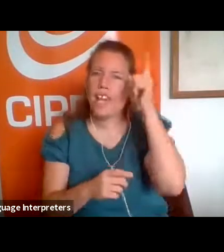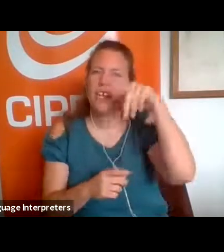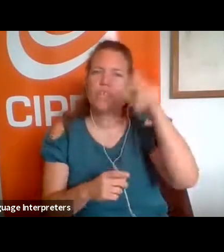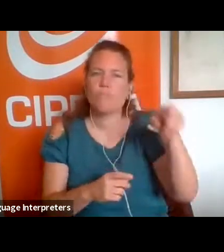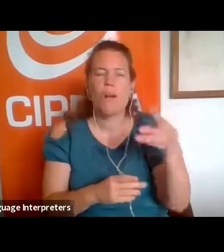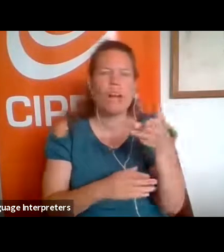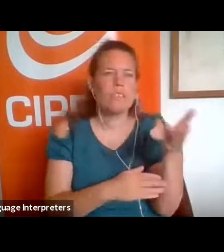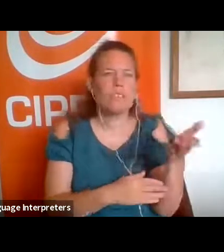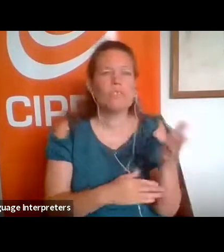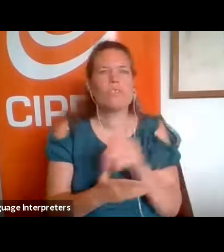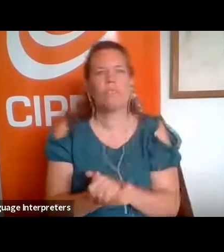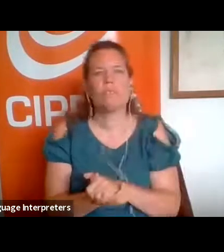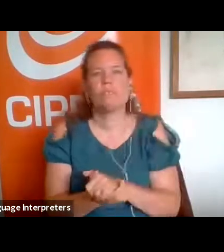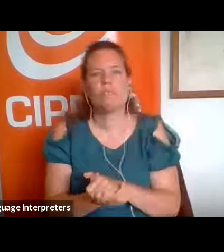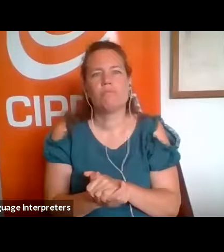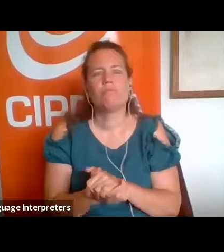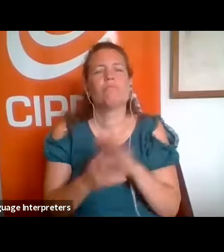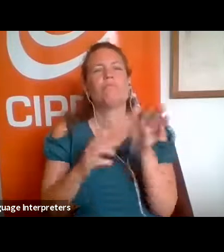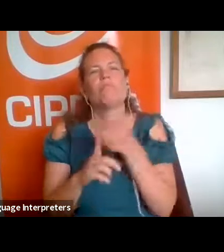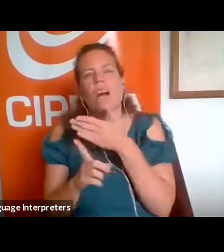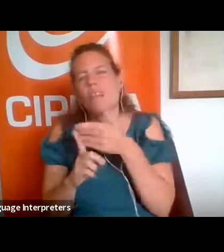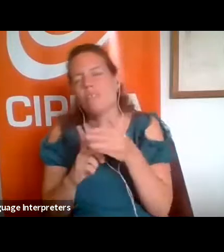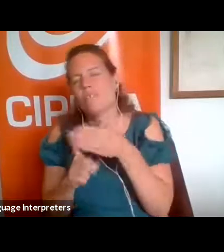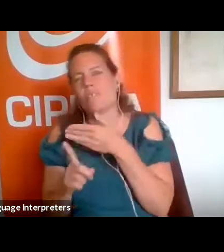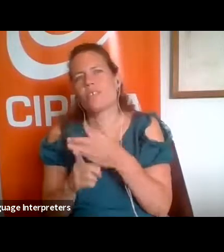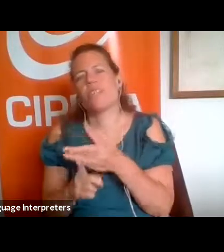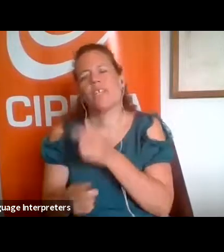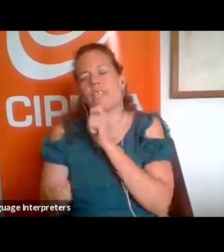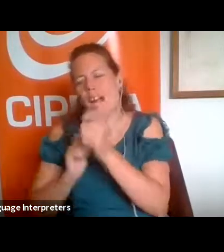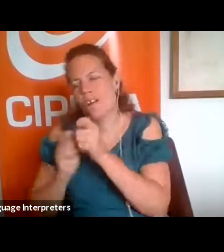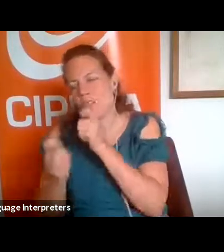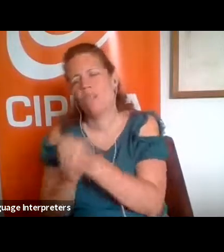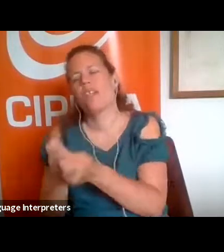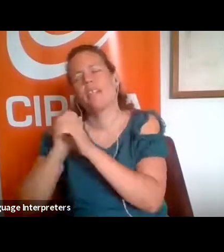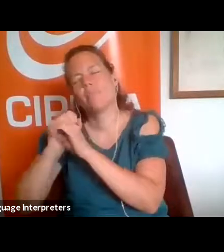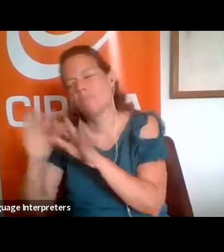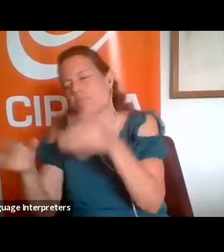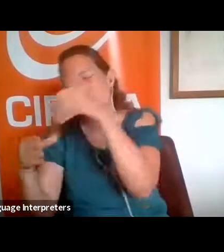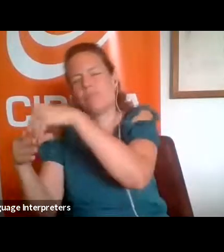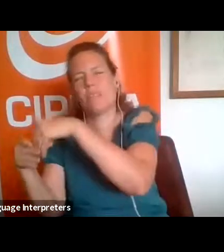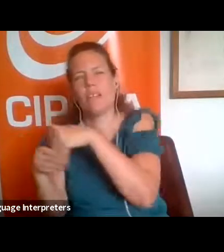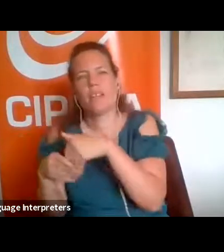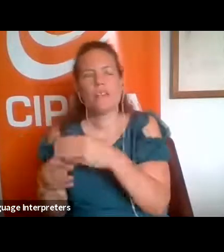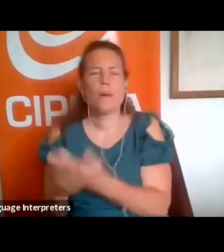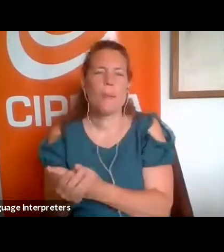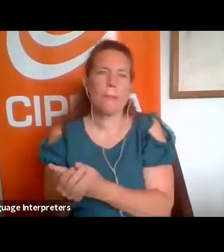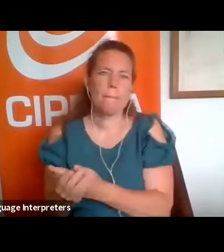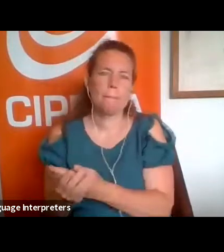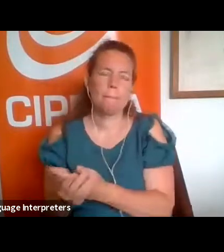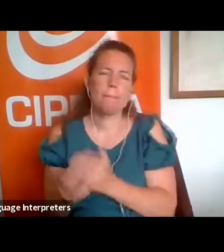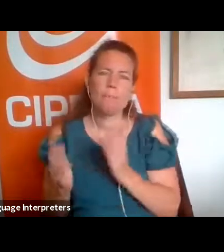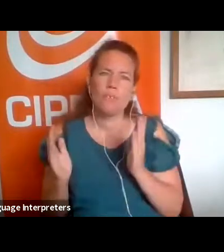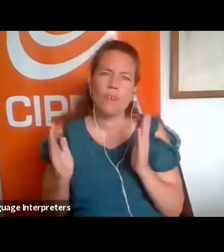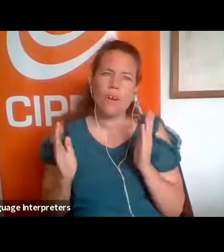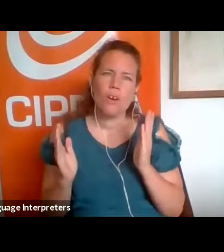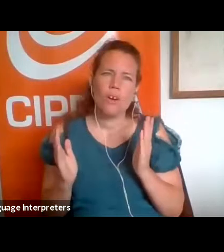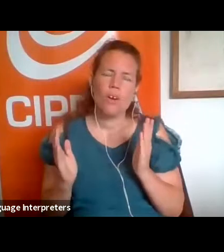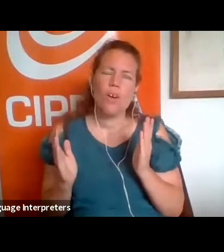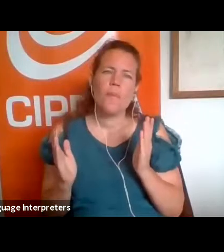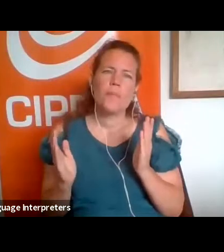Does it require, advocacy, counseling, and so on and so forth. So that's it. Let